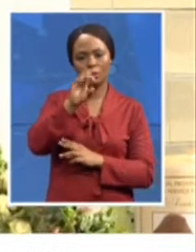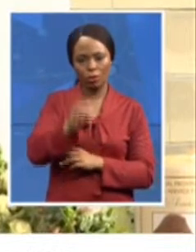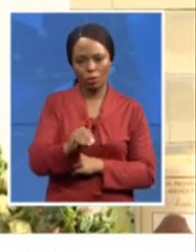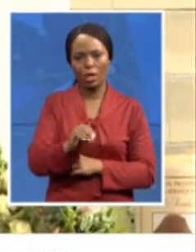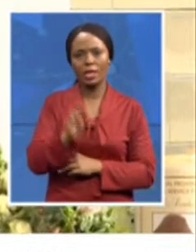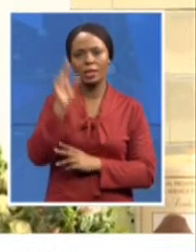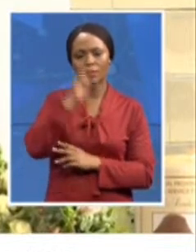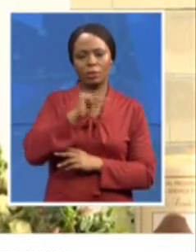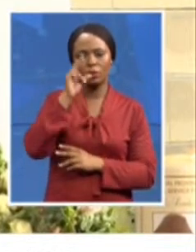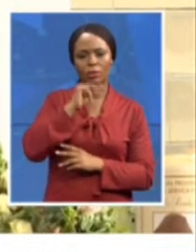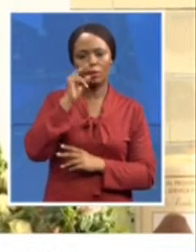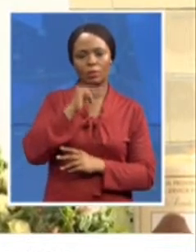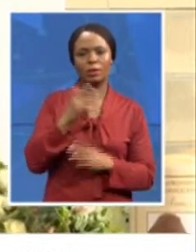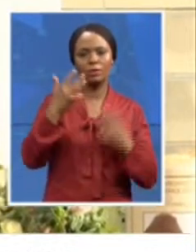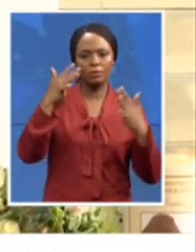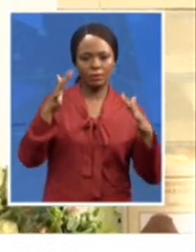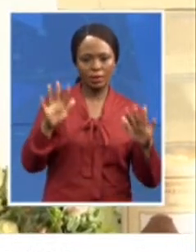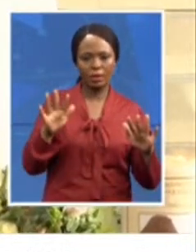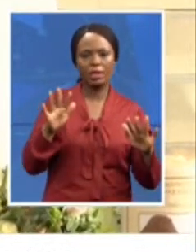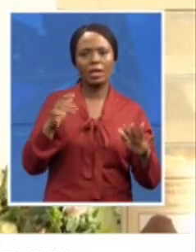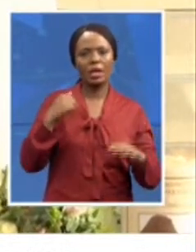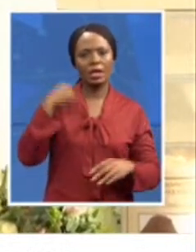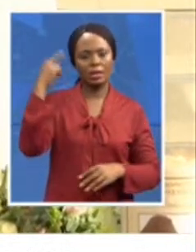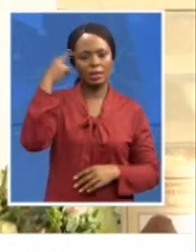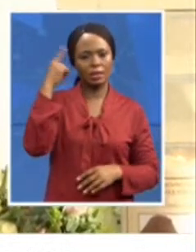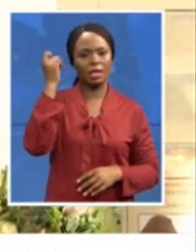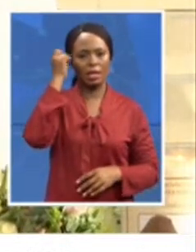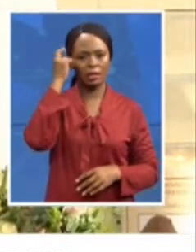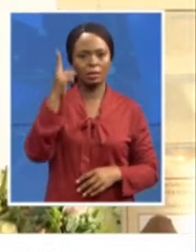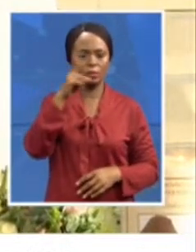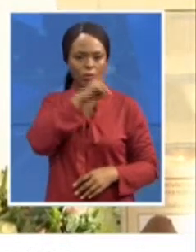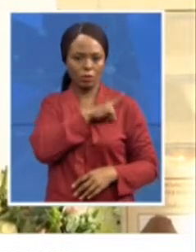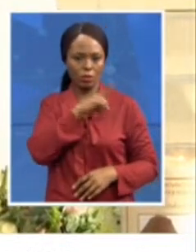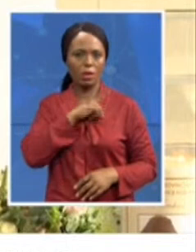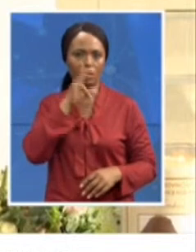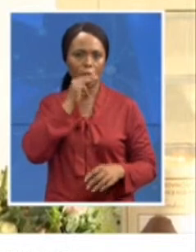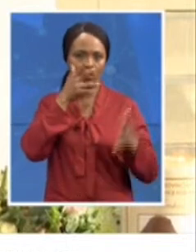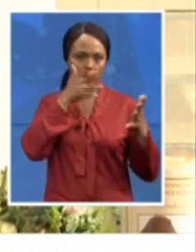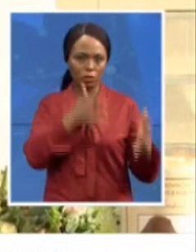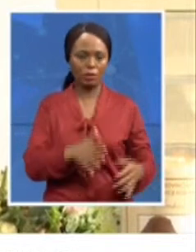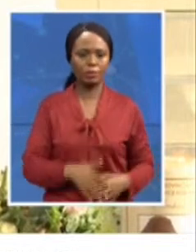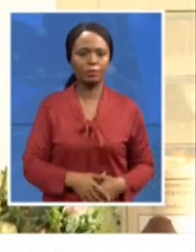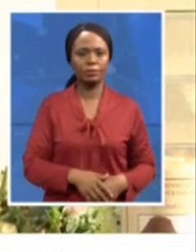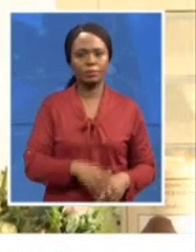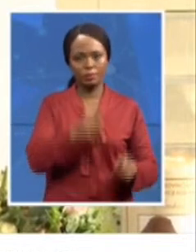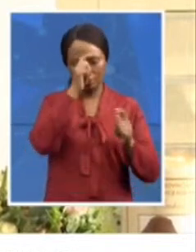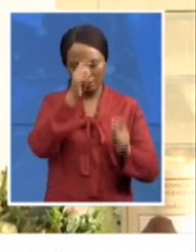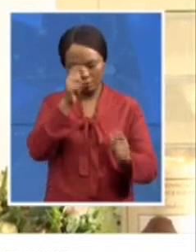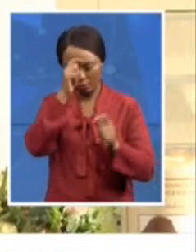Your Excellencies, the clergy, beloved family and friends,